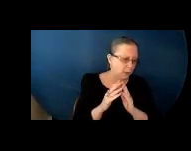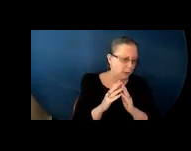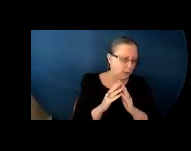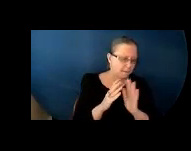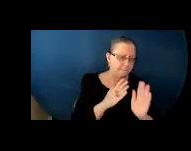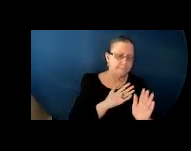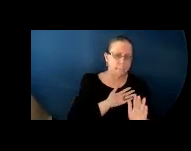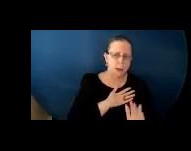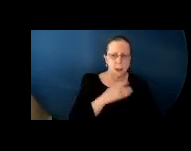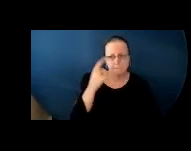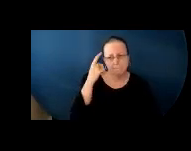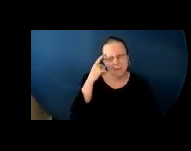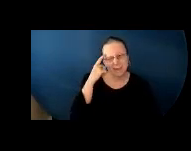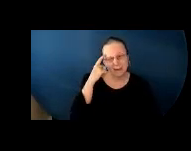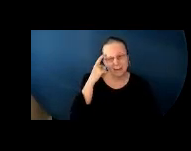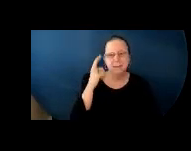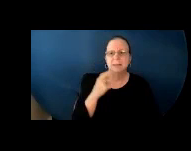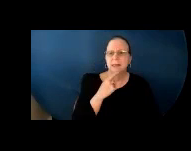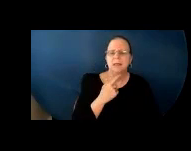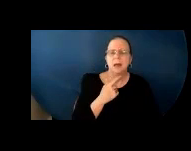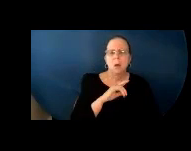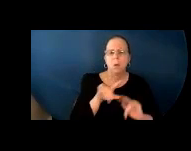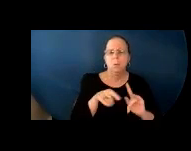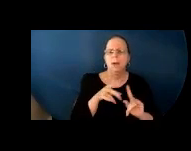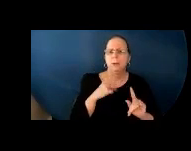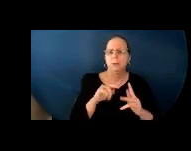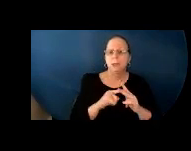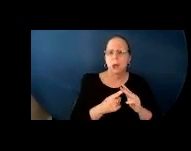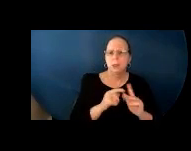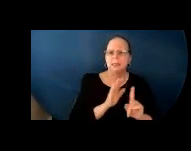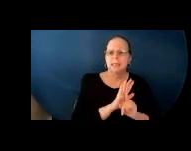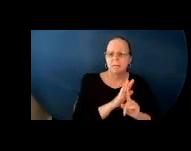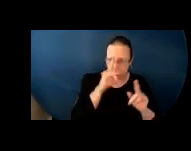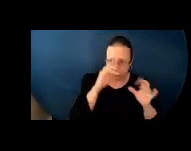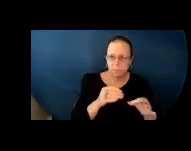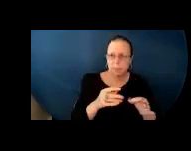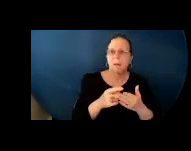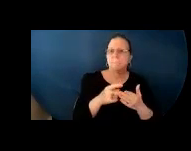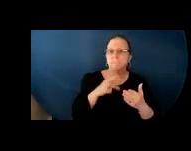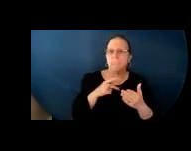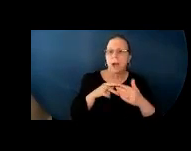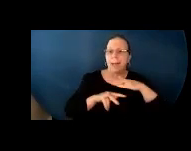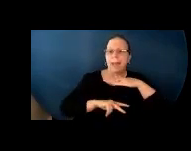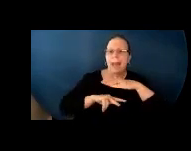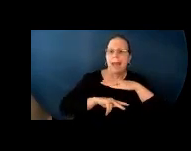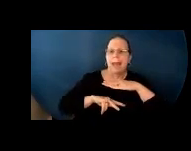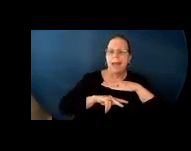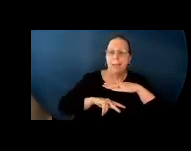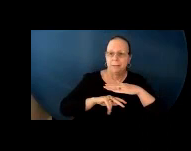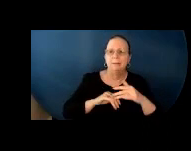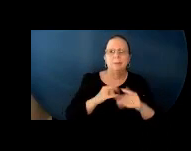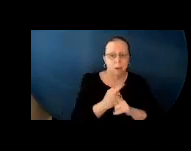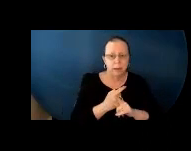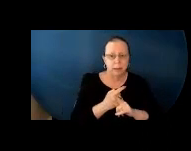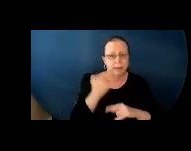my mentality is, and I always say, look, when do we start self-determination? Pre-K, right? Because this is,